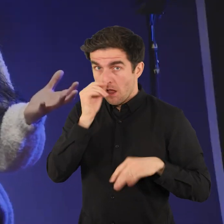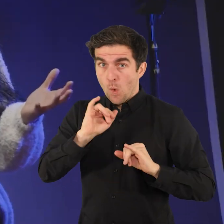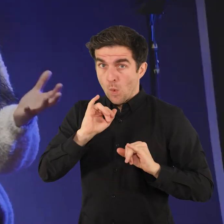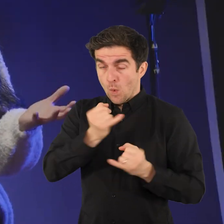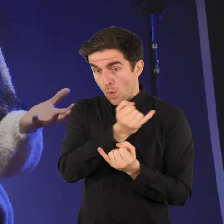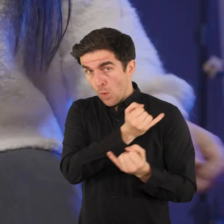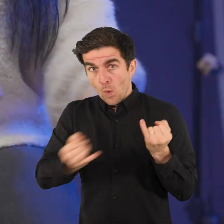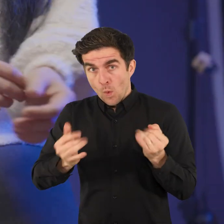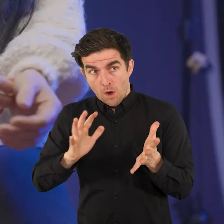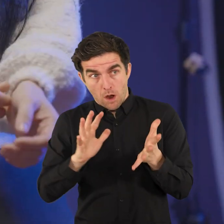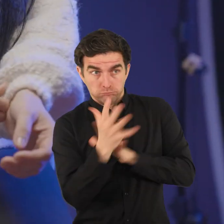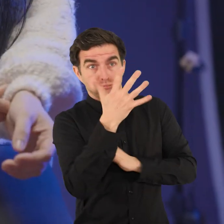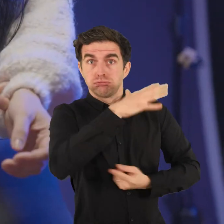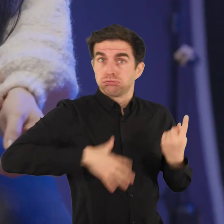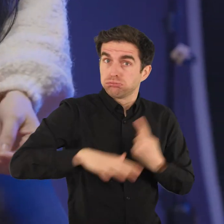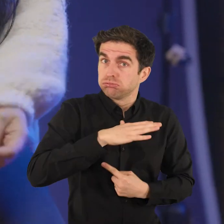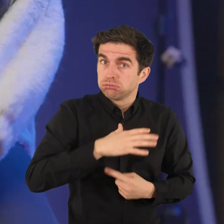damages will occur.